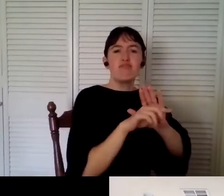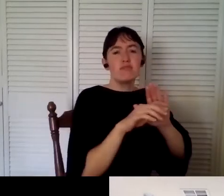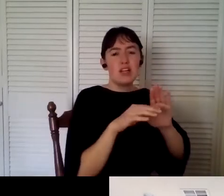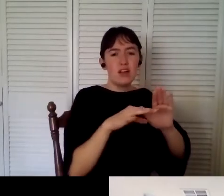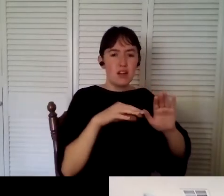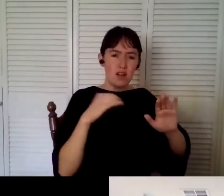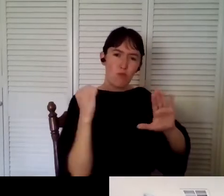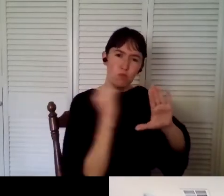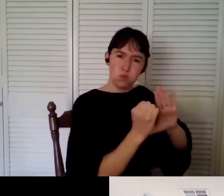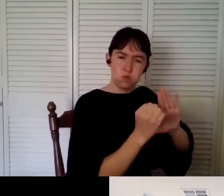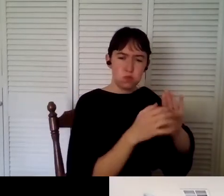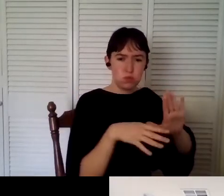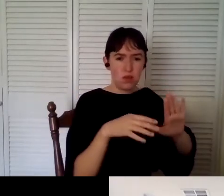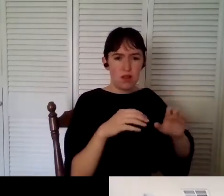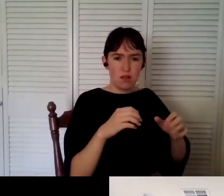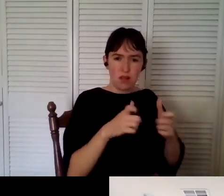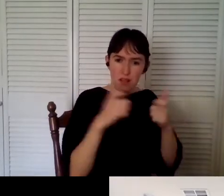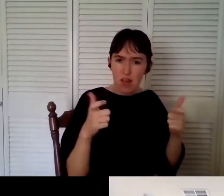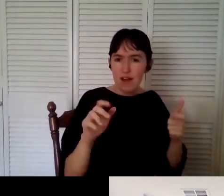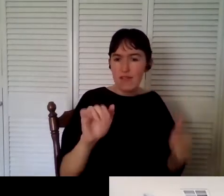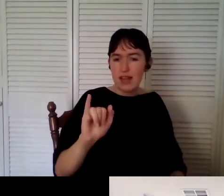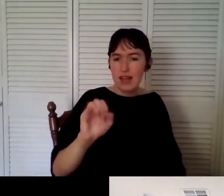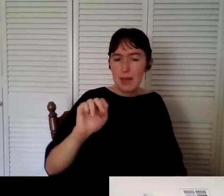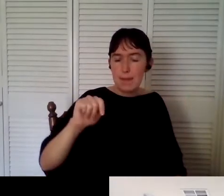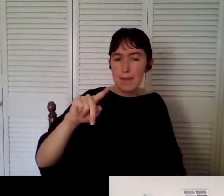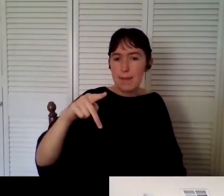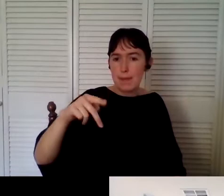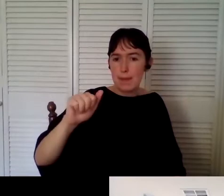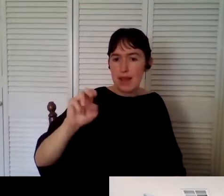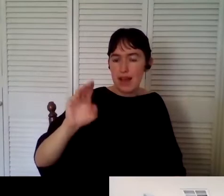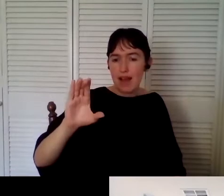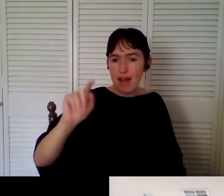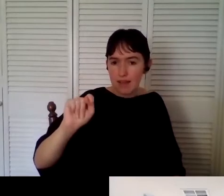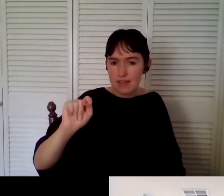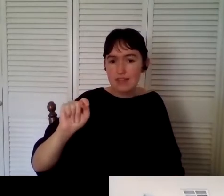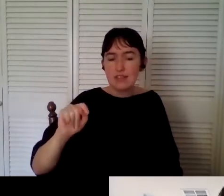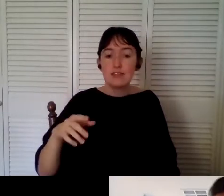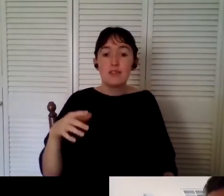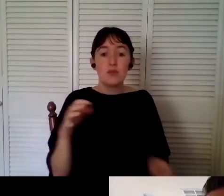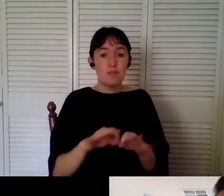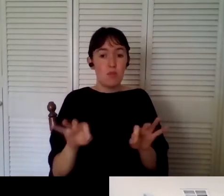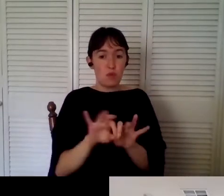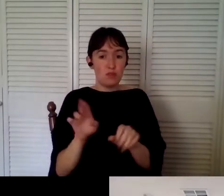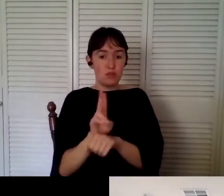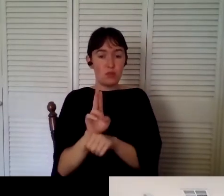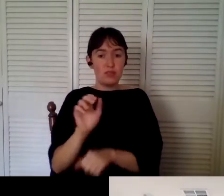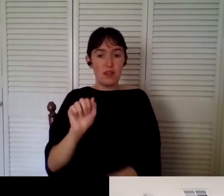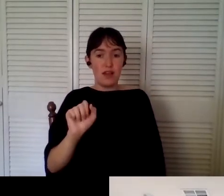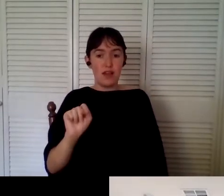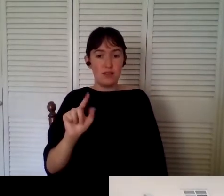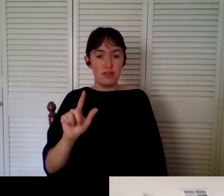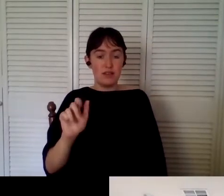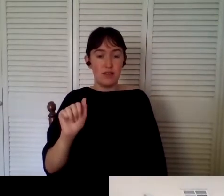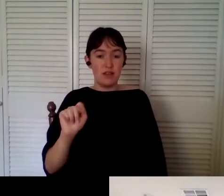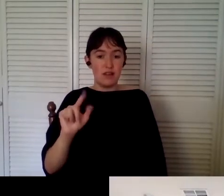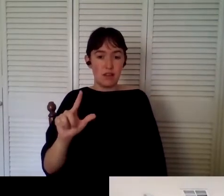than an arrow, Uh-huh. it carries so much more mass, so much more impact and penetration power, and it has the ability to carry a